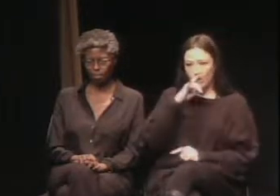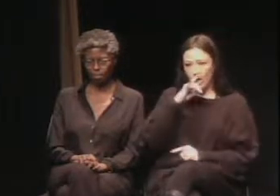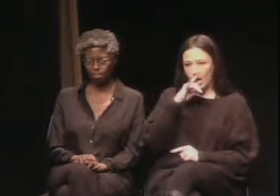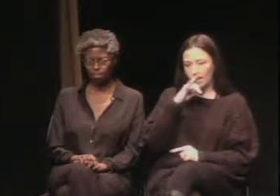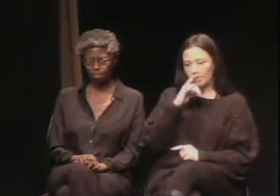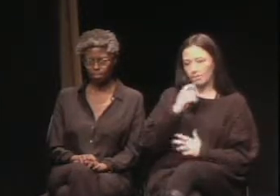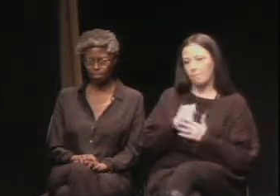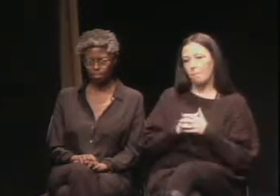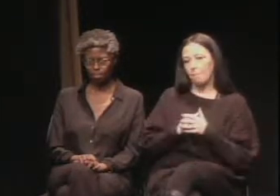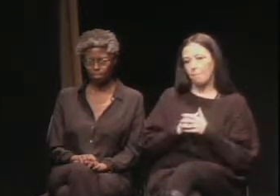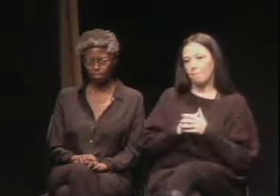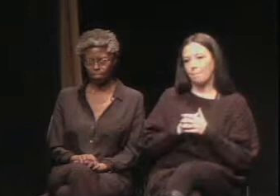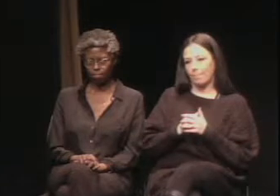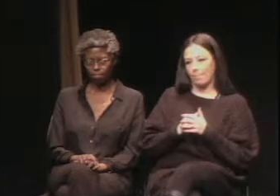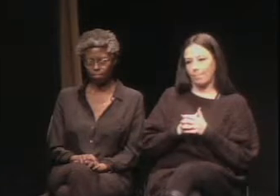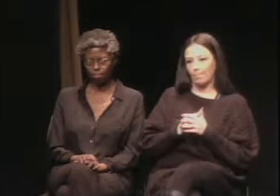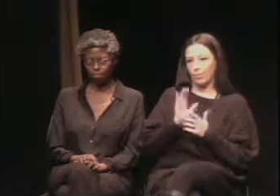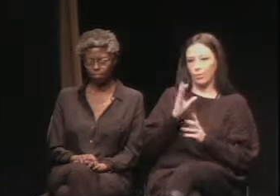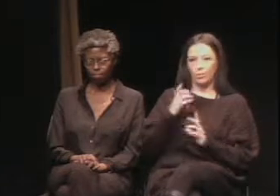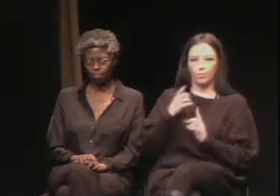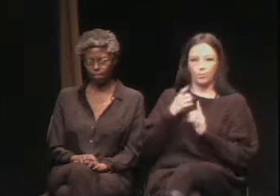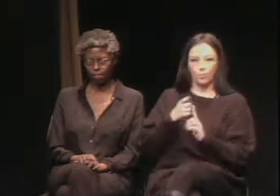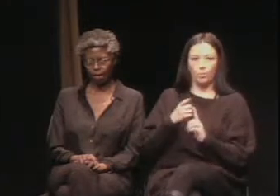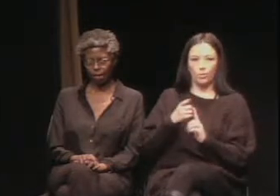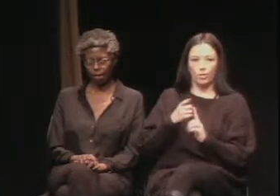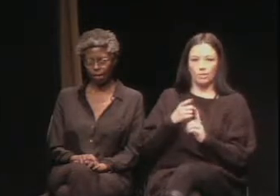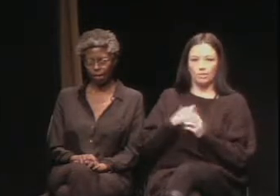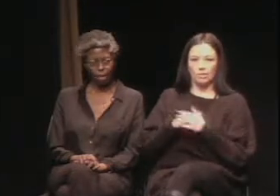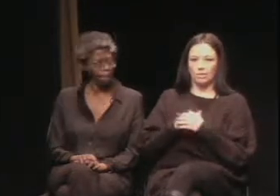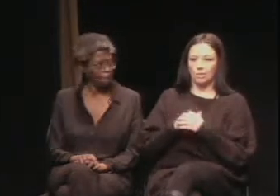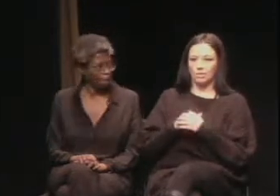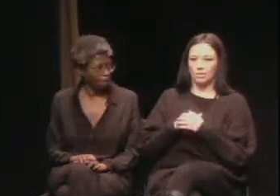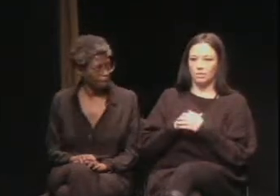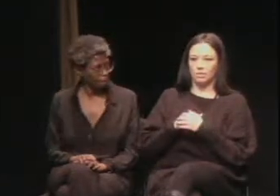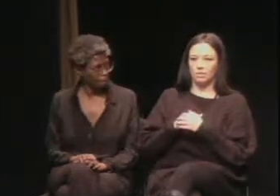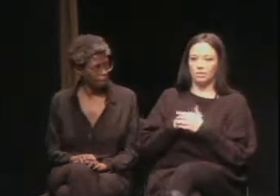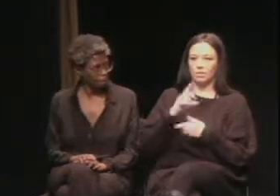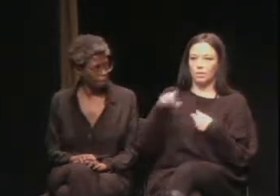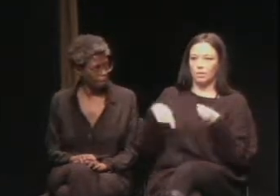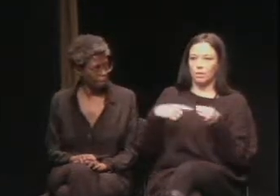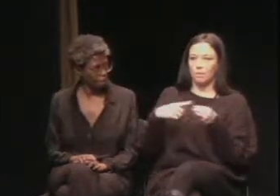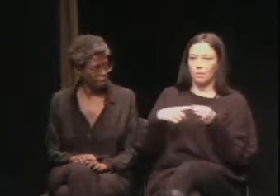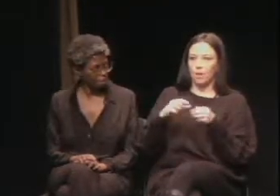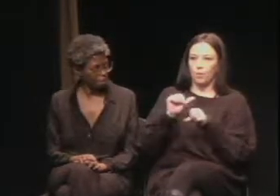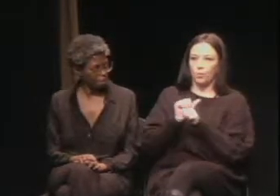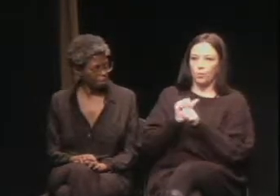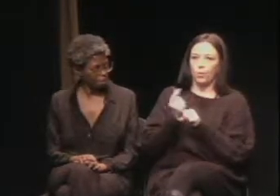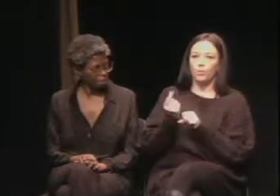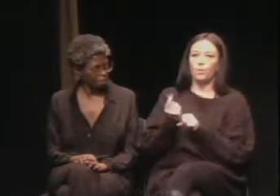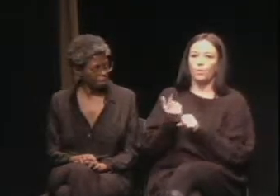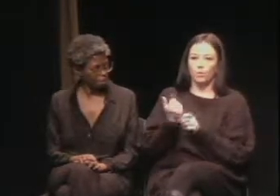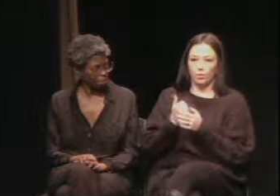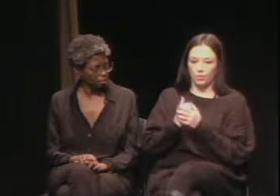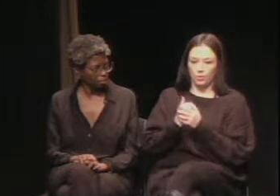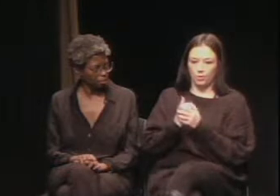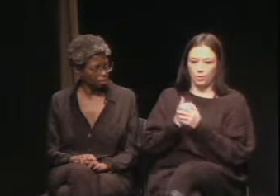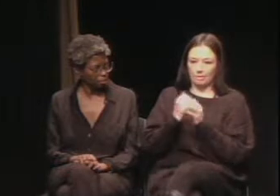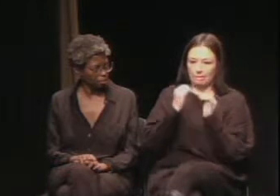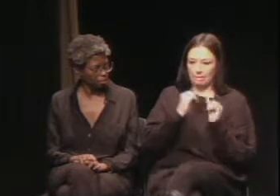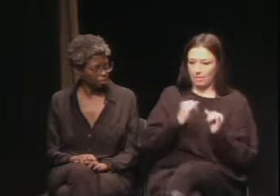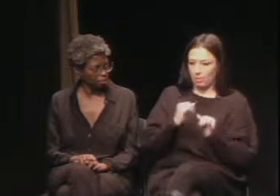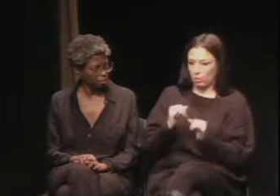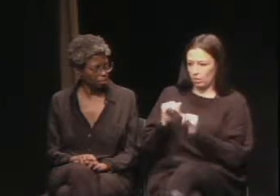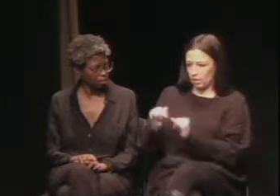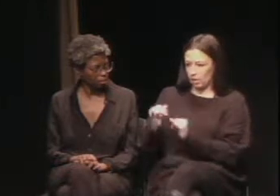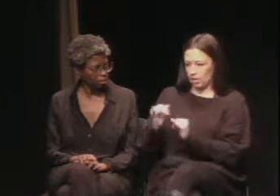And yeah, so to your point, sis, I don't know where you went. Some of this is about the work that we have to do individually